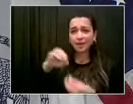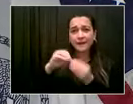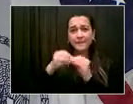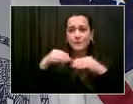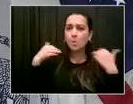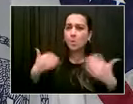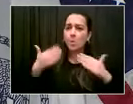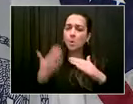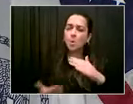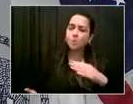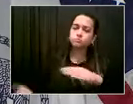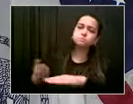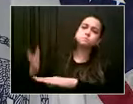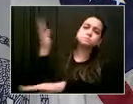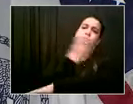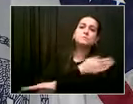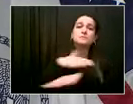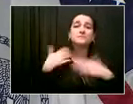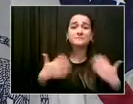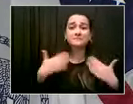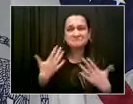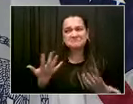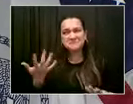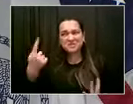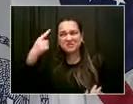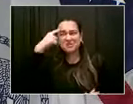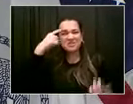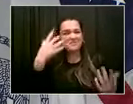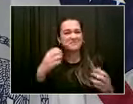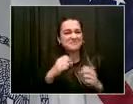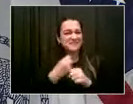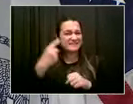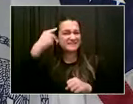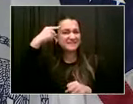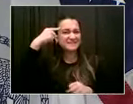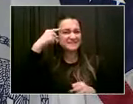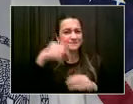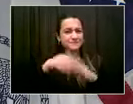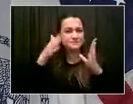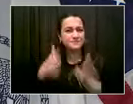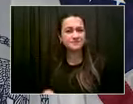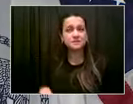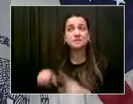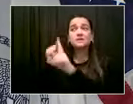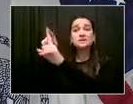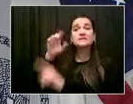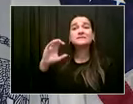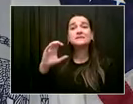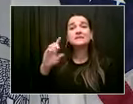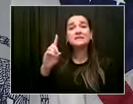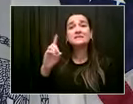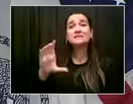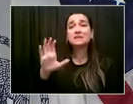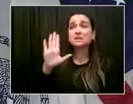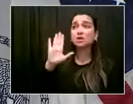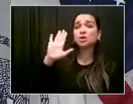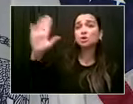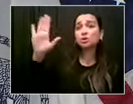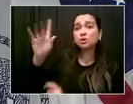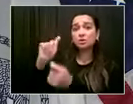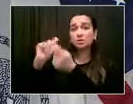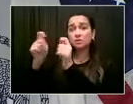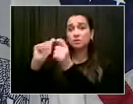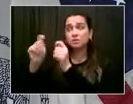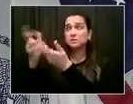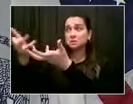signals about our ability to come back fully in so many senses. It's a whole new day. It's just a whole new reality, and we're